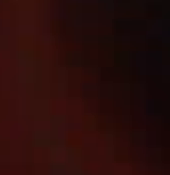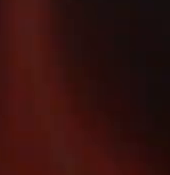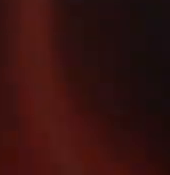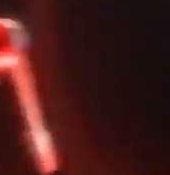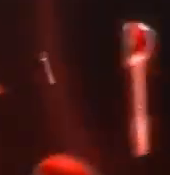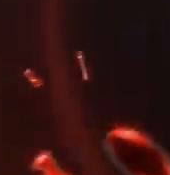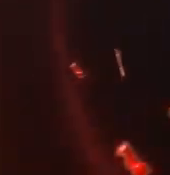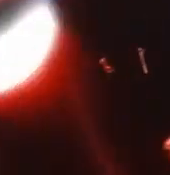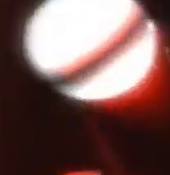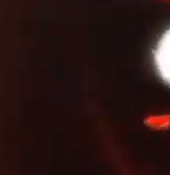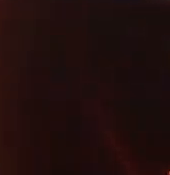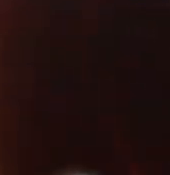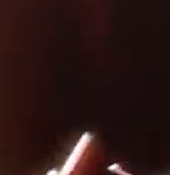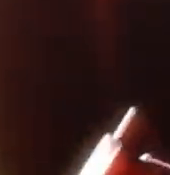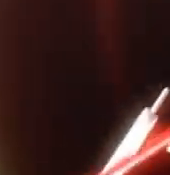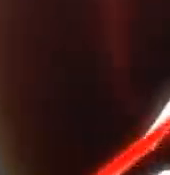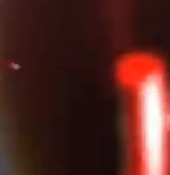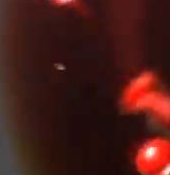hits.